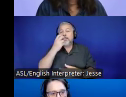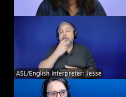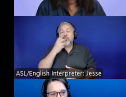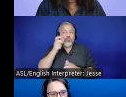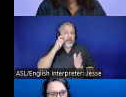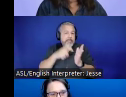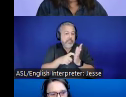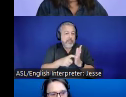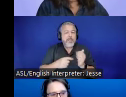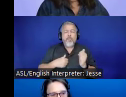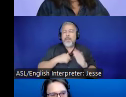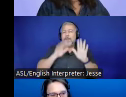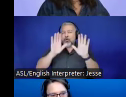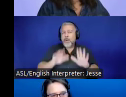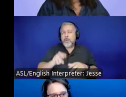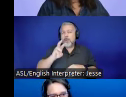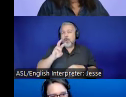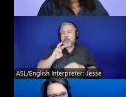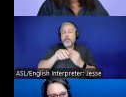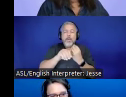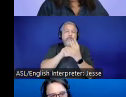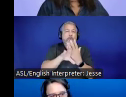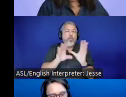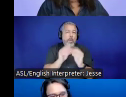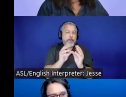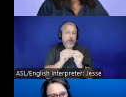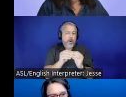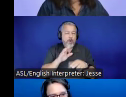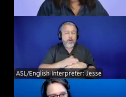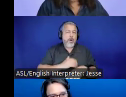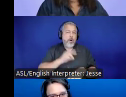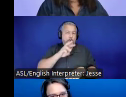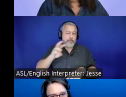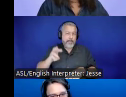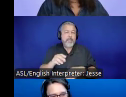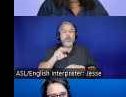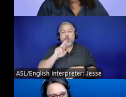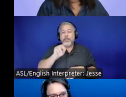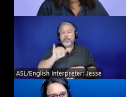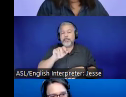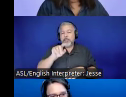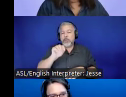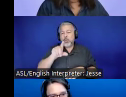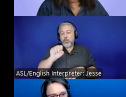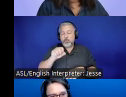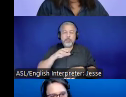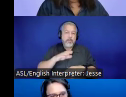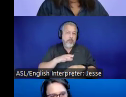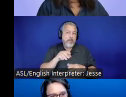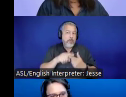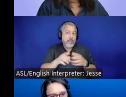on our website for Ability Tools, our YouTube channel that Microsoft did that can kind of go into there.